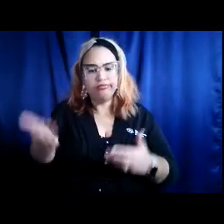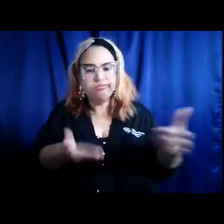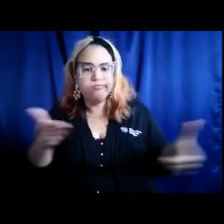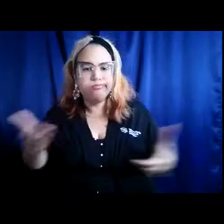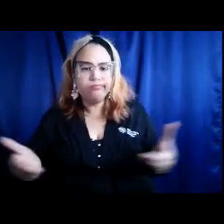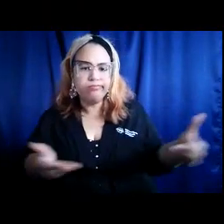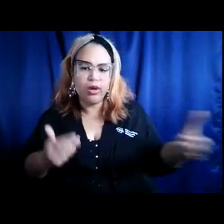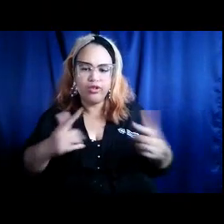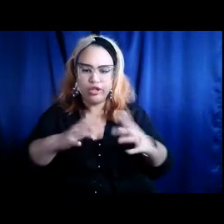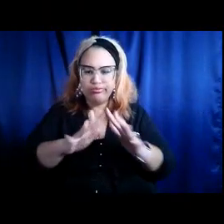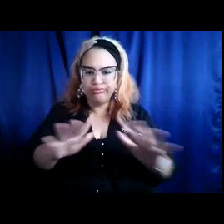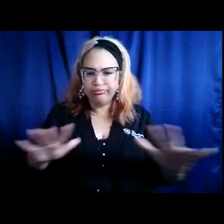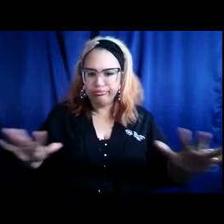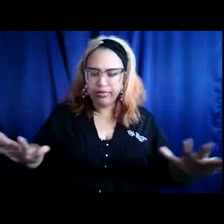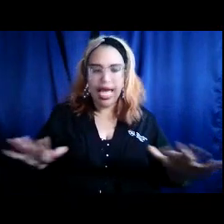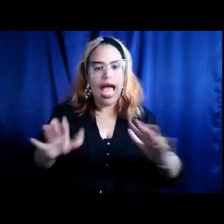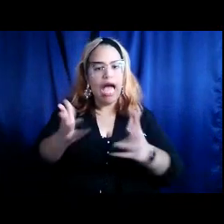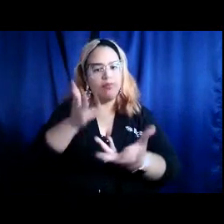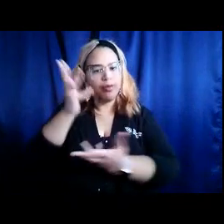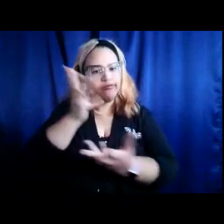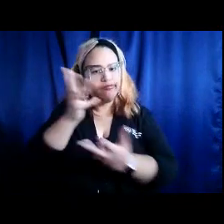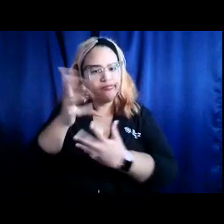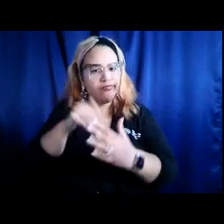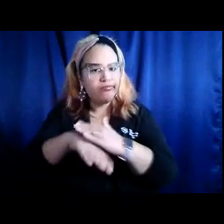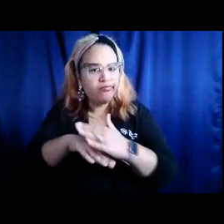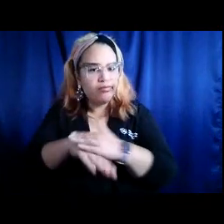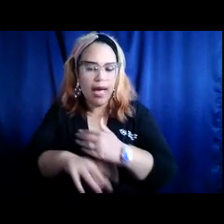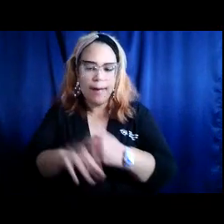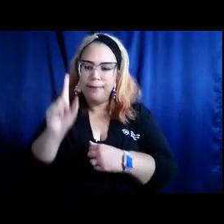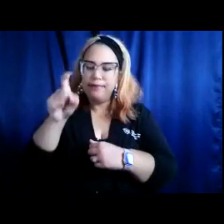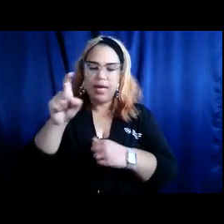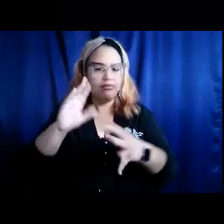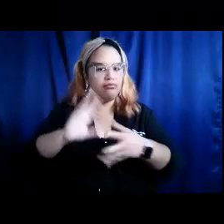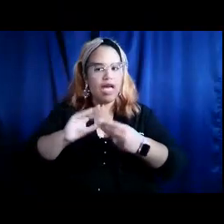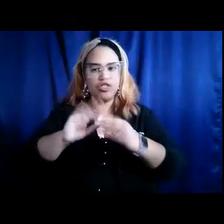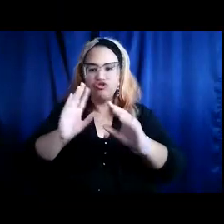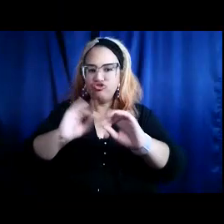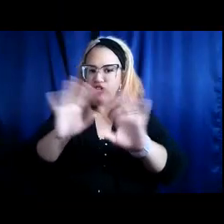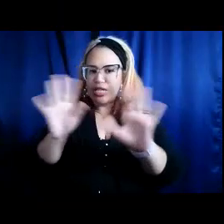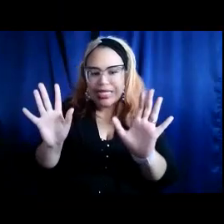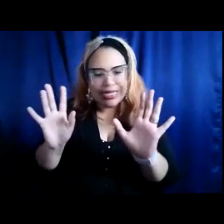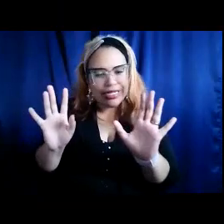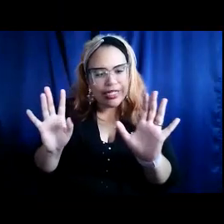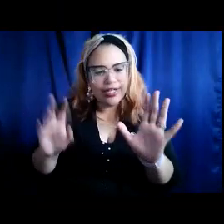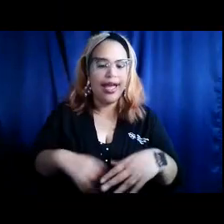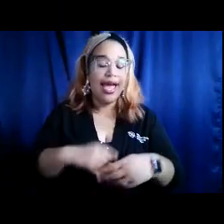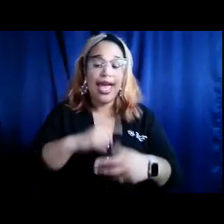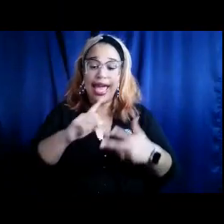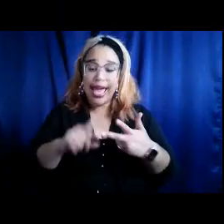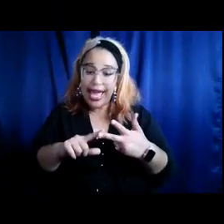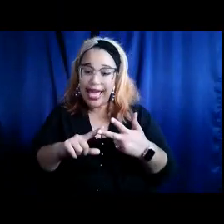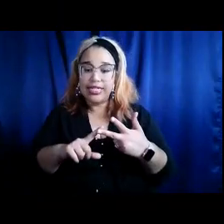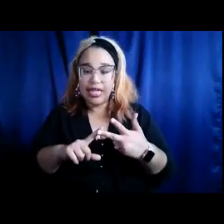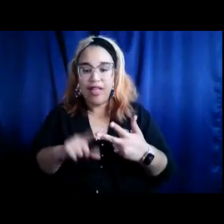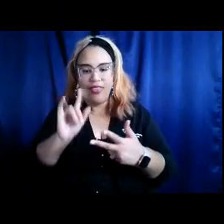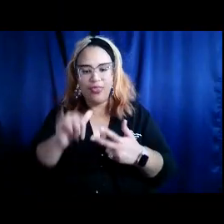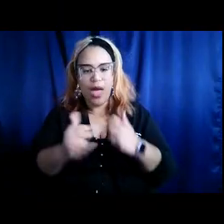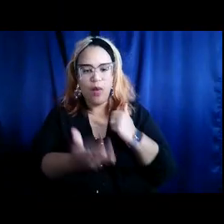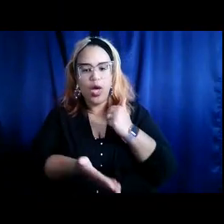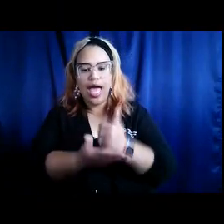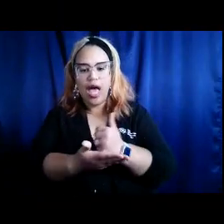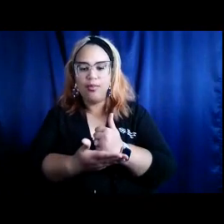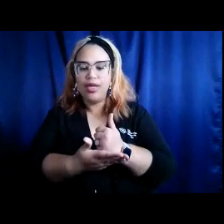varied experiences, higher employee engagement, and improved productivity across teams. Leaders